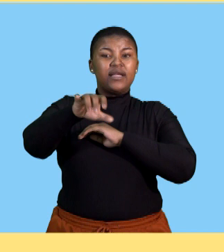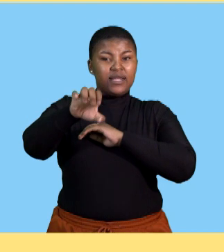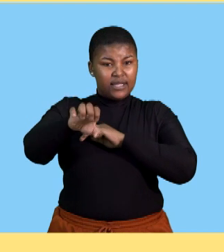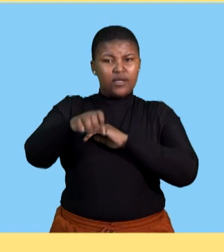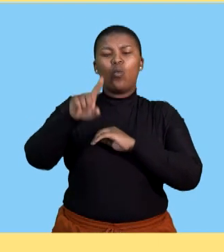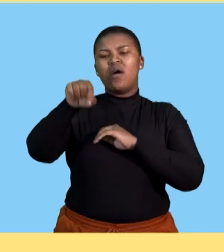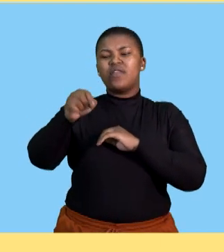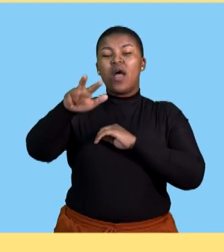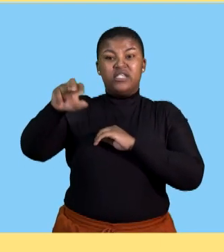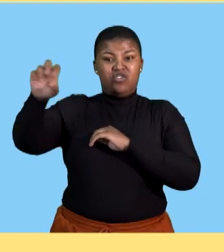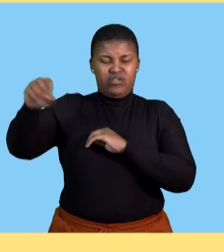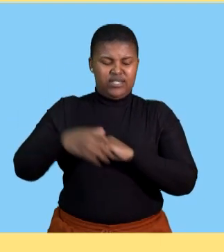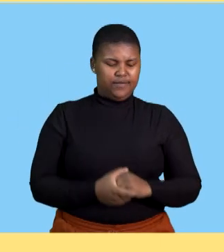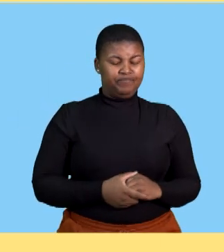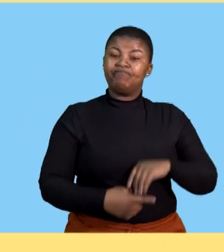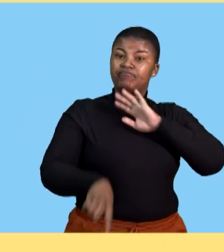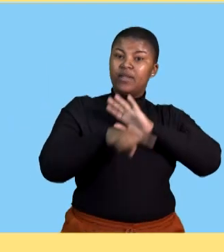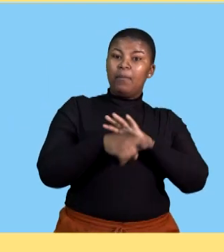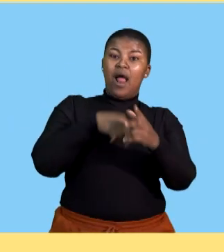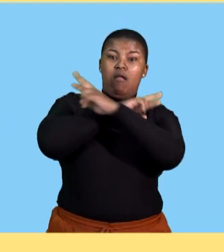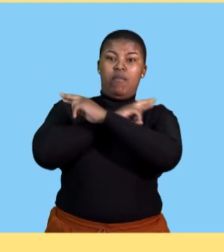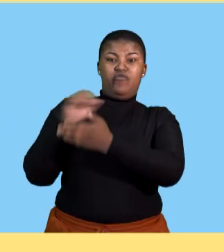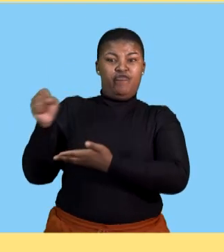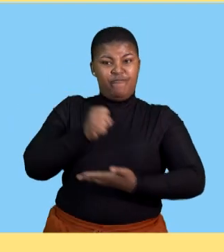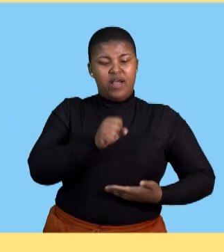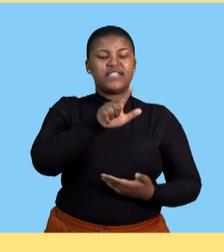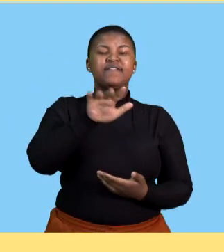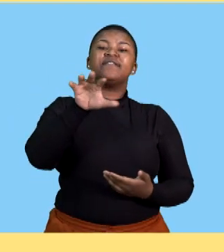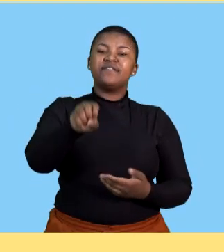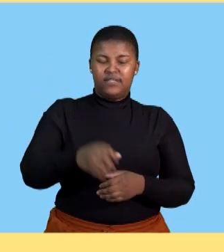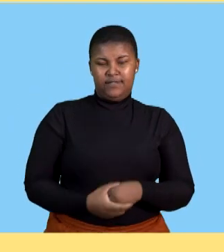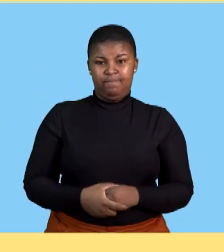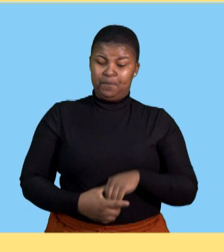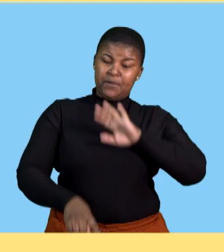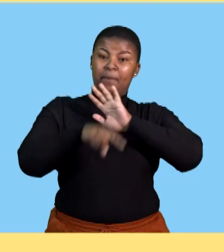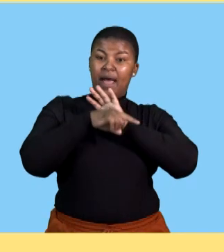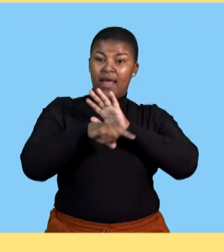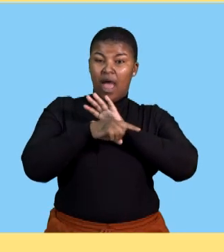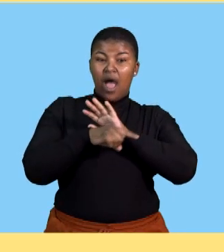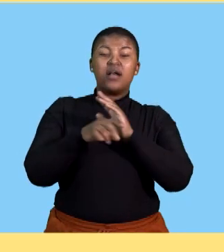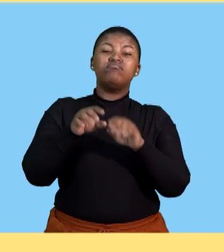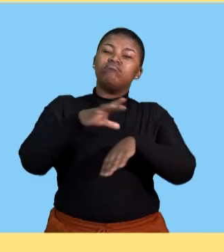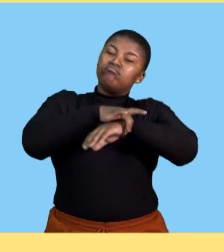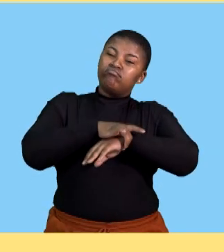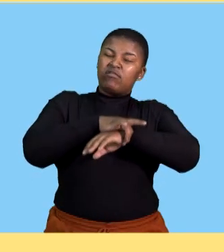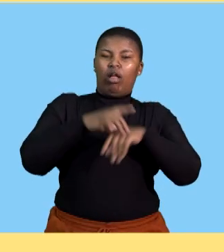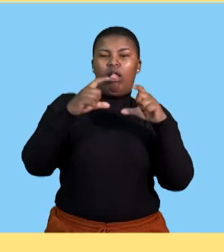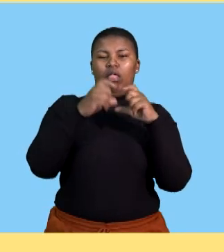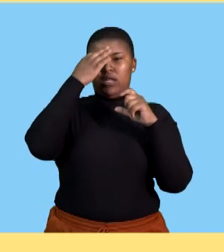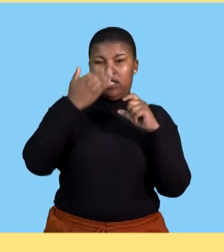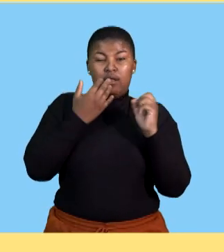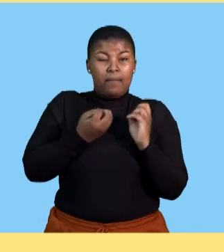earn, 1,800, minus your pension fund, 750, minus your medical